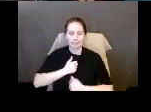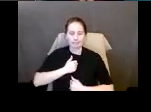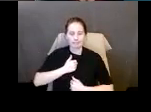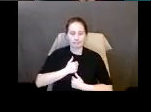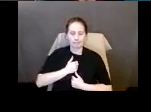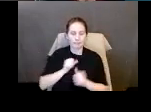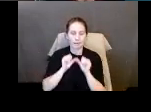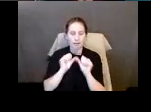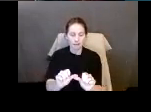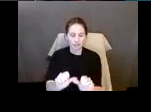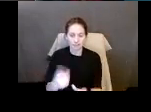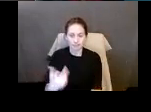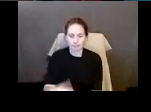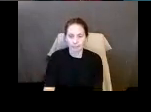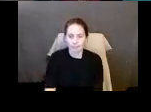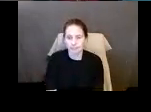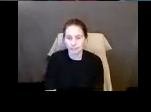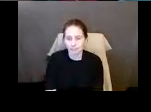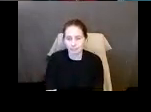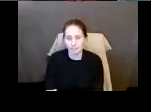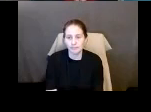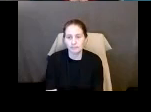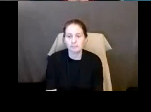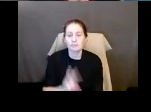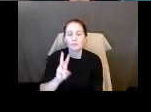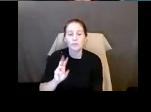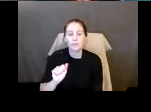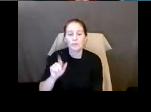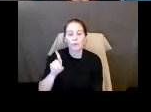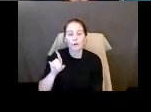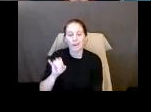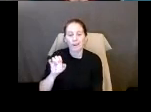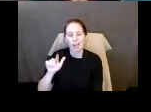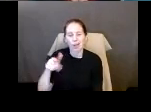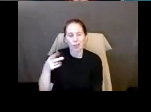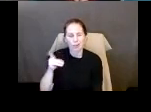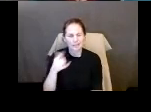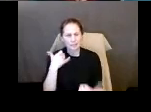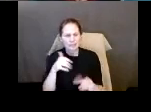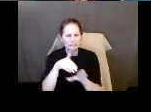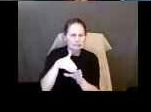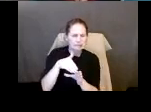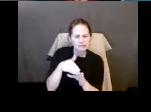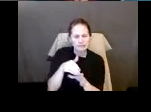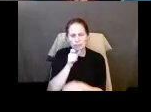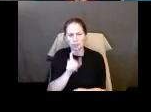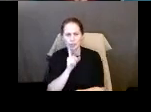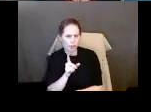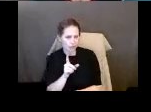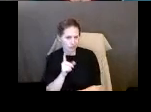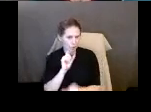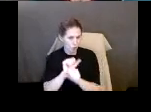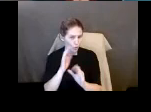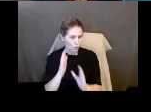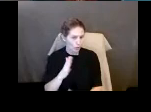clock. So at Wadi el-Hudi, we're still on the fence about whether or not the workers actually wanted to